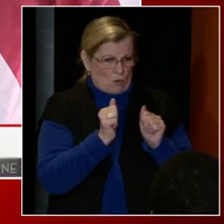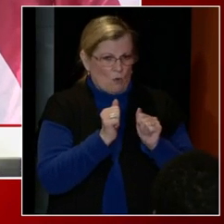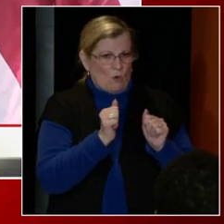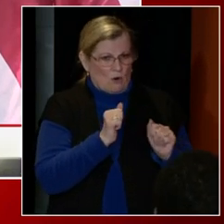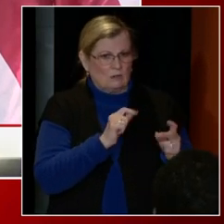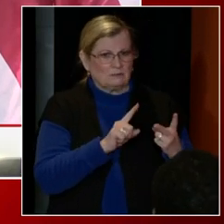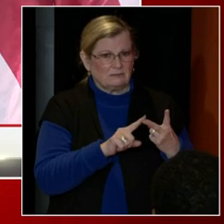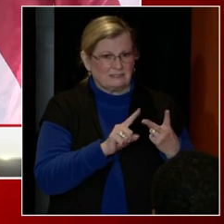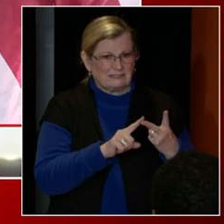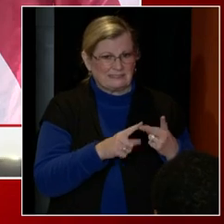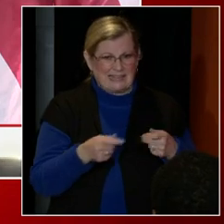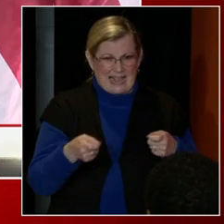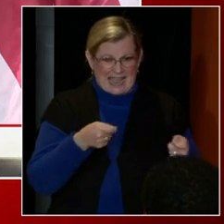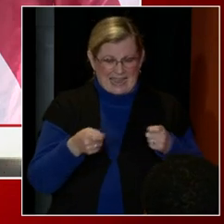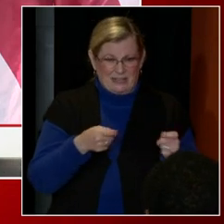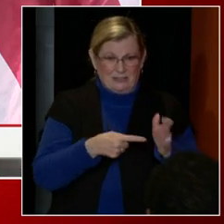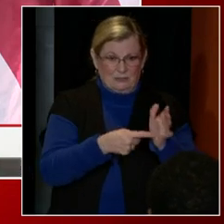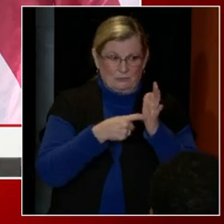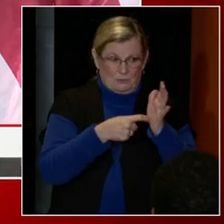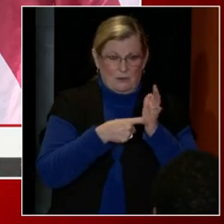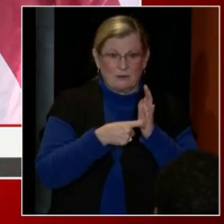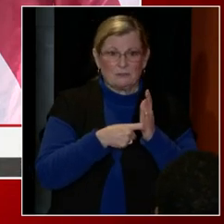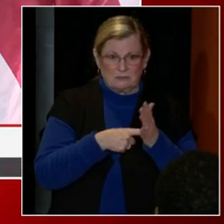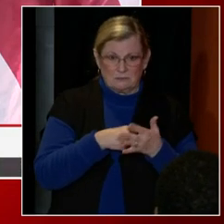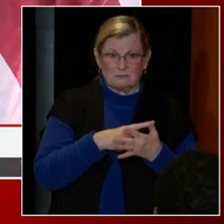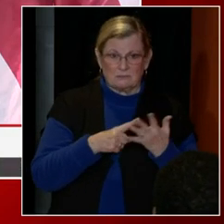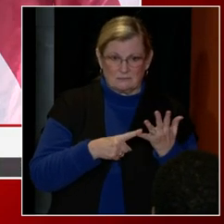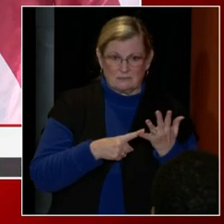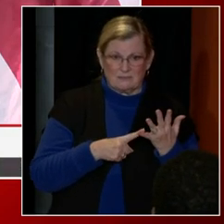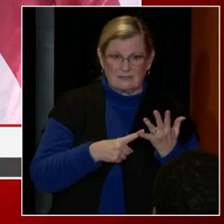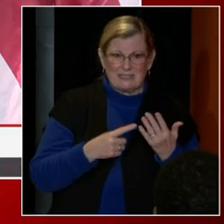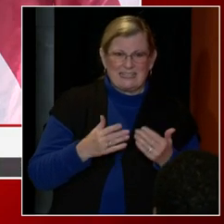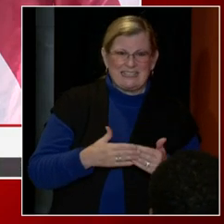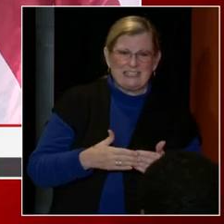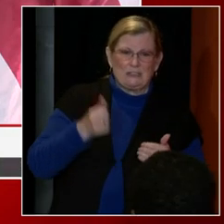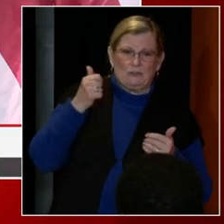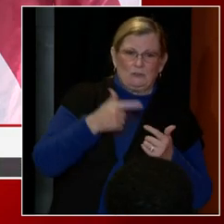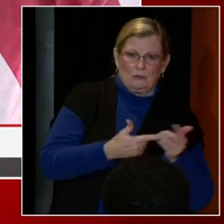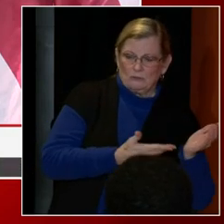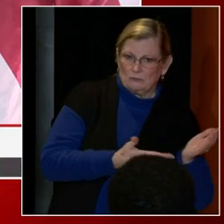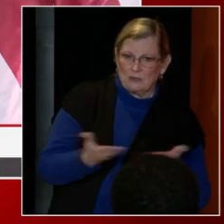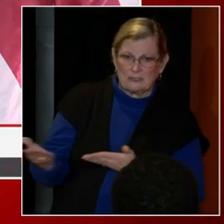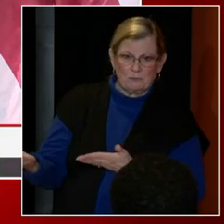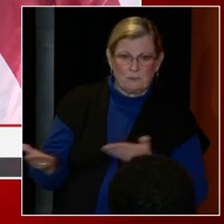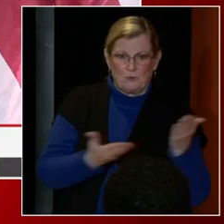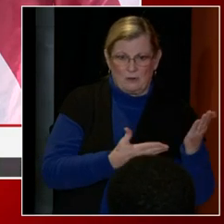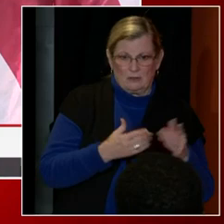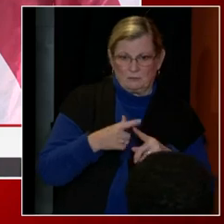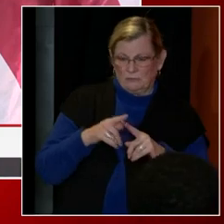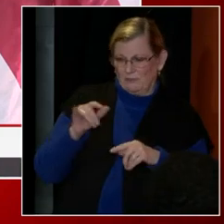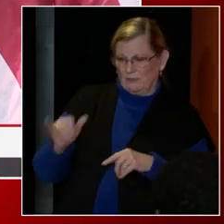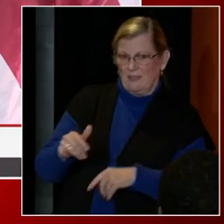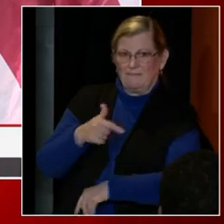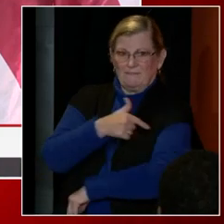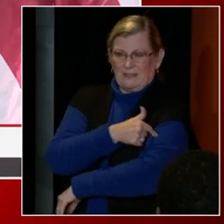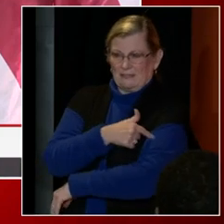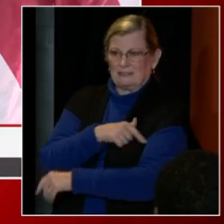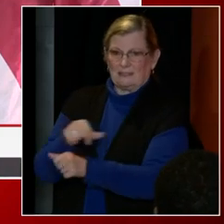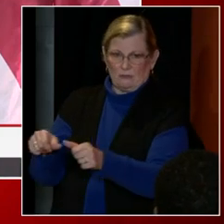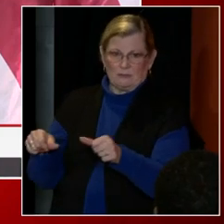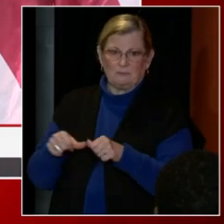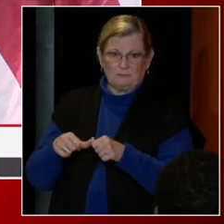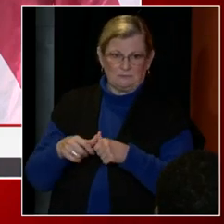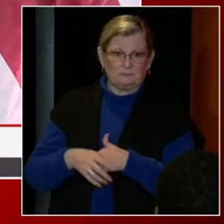it's a lot easier to bring people to that vaccine, is the way that we describe it. Given the cold chain requirements,